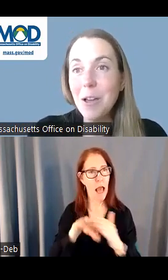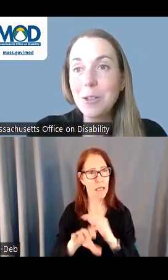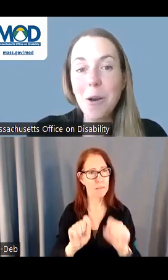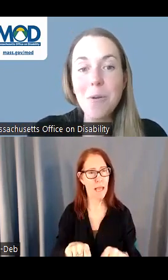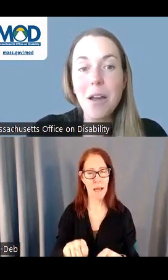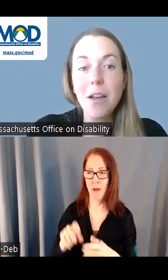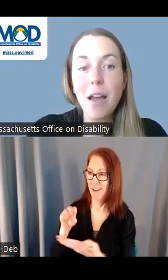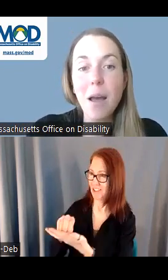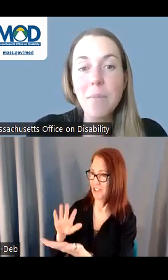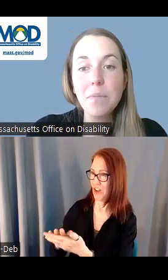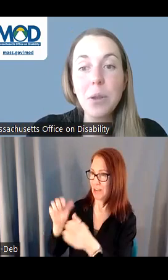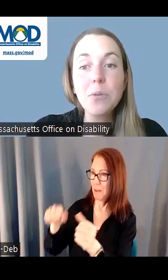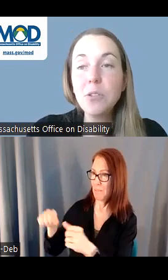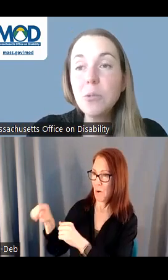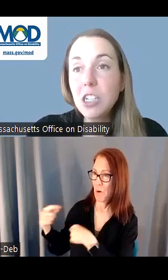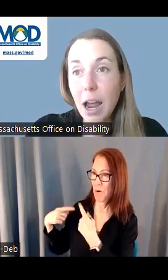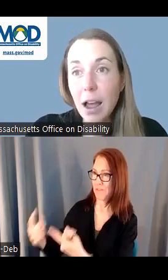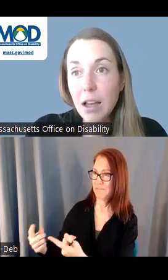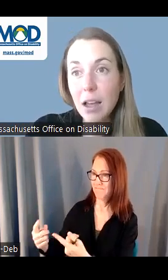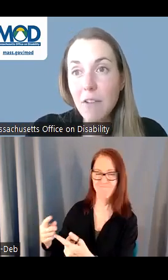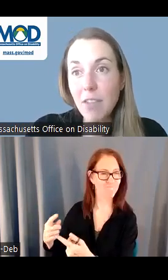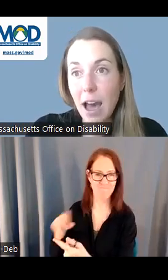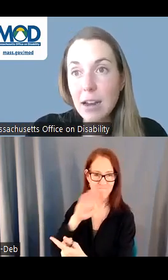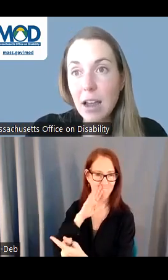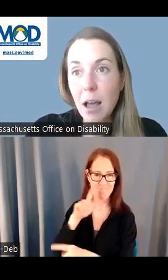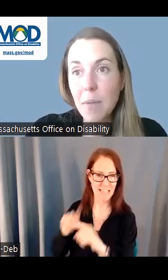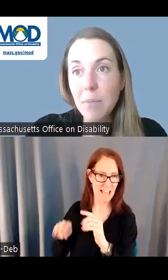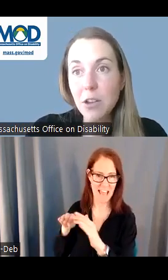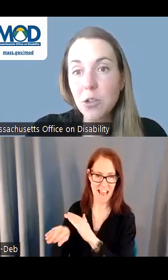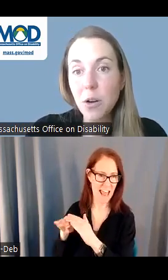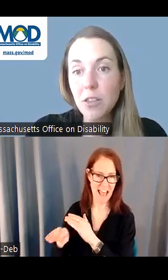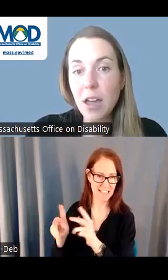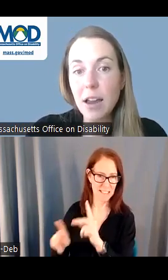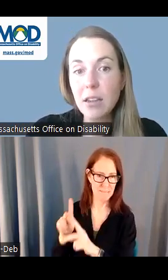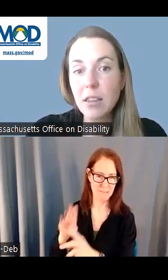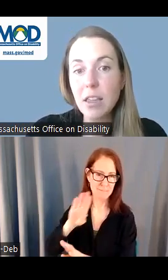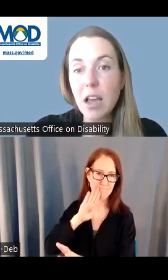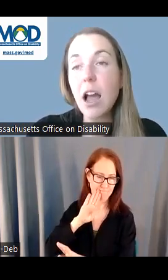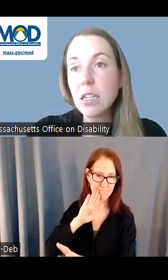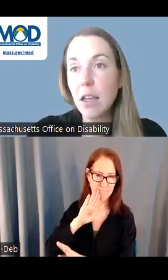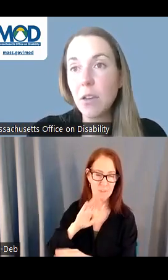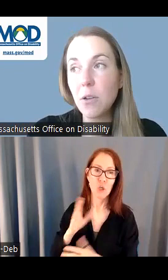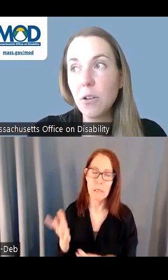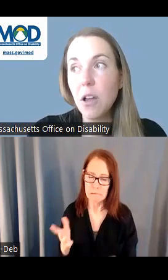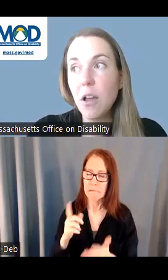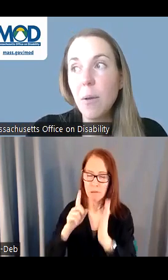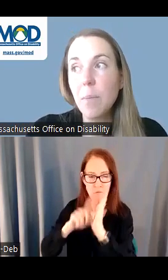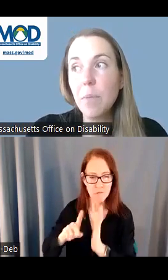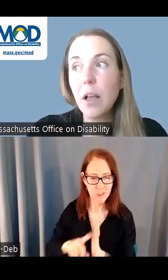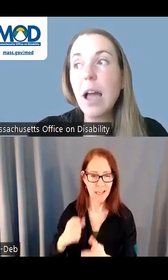accessible. So, do a check of that and make sure that the content that